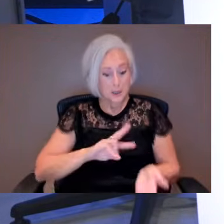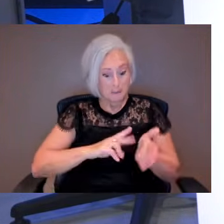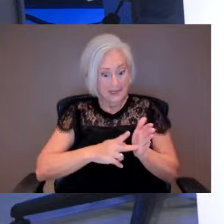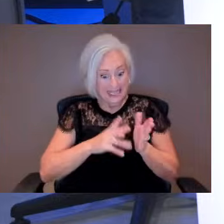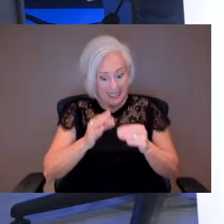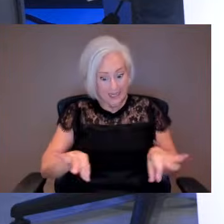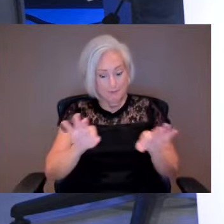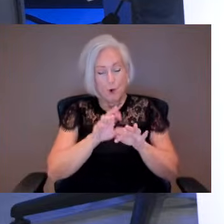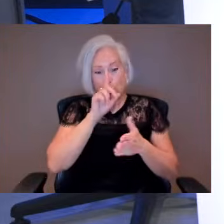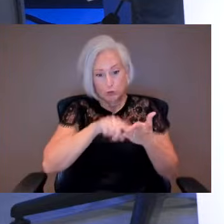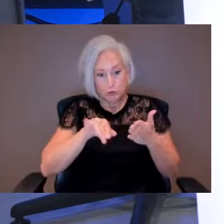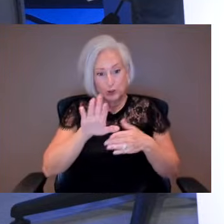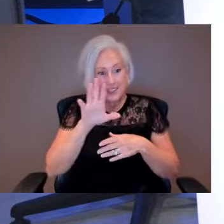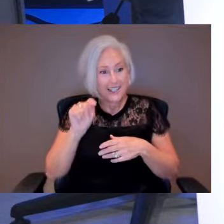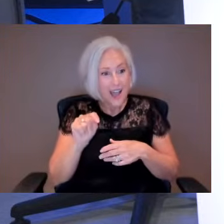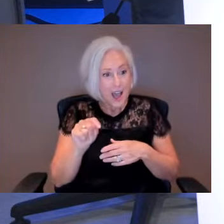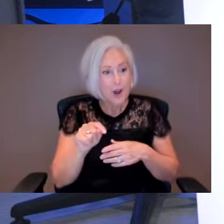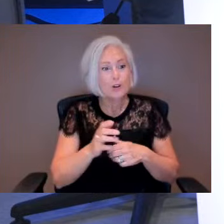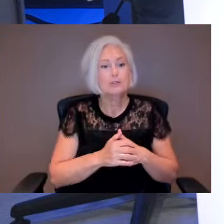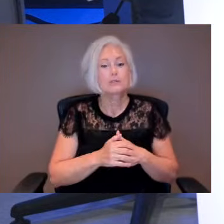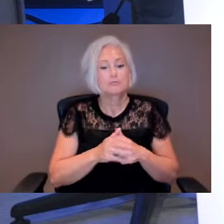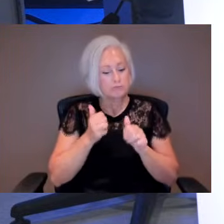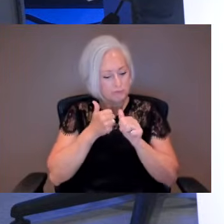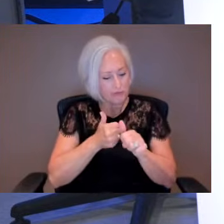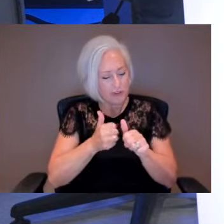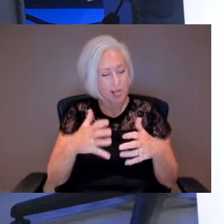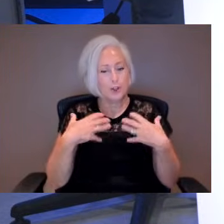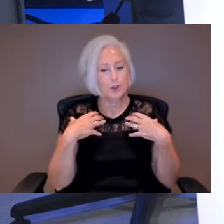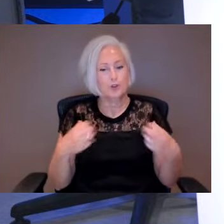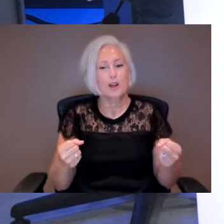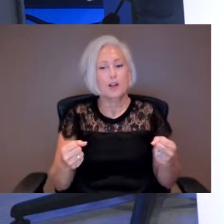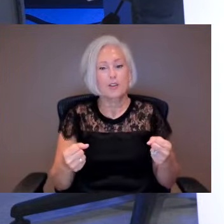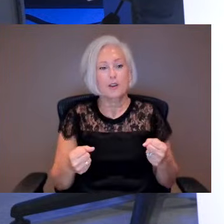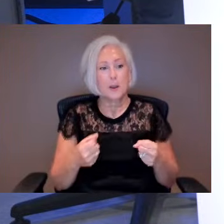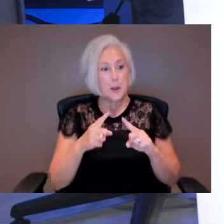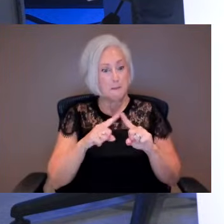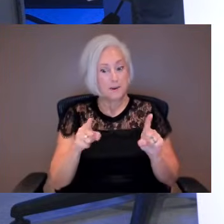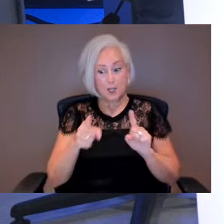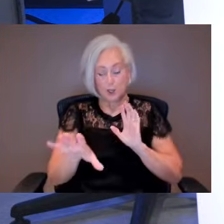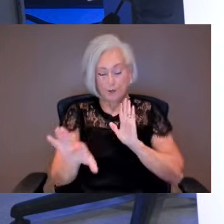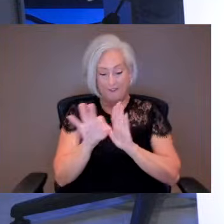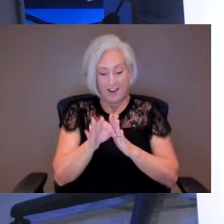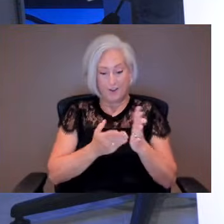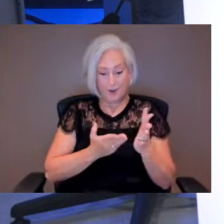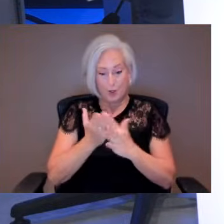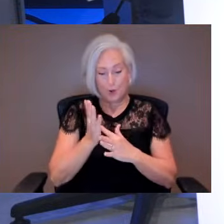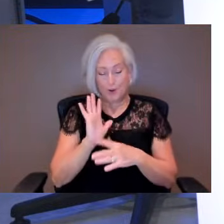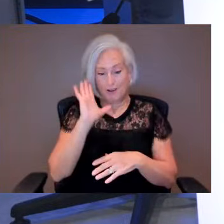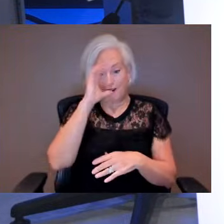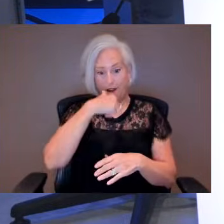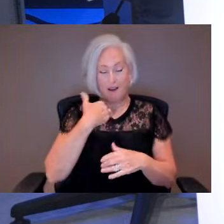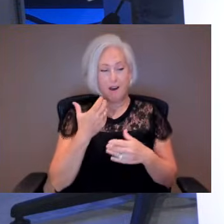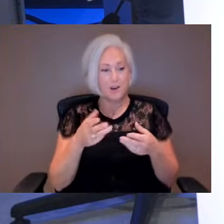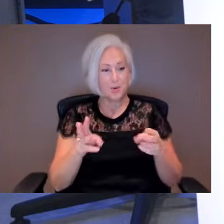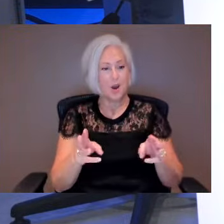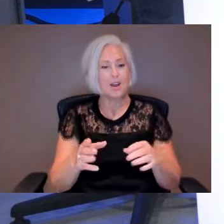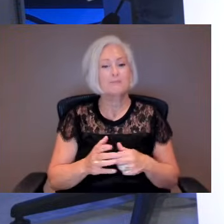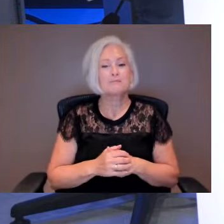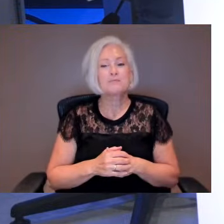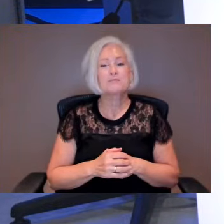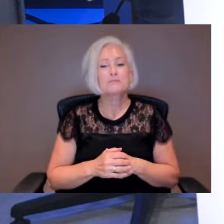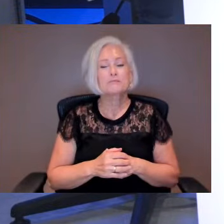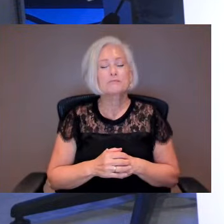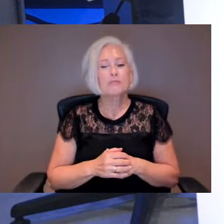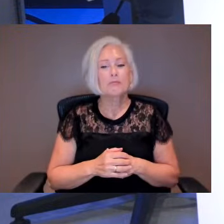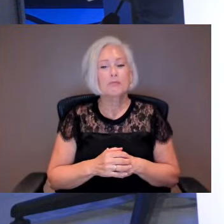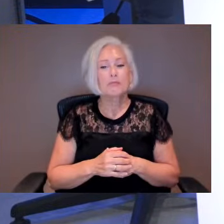staying up with your health is. But as far as, in this case, it was found through an unusual way. But how do you do early detection when